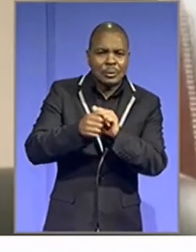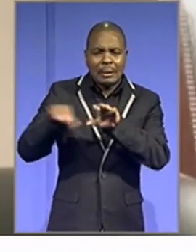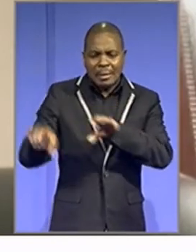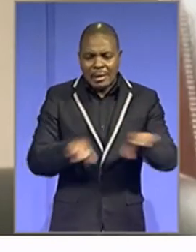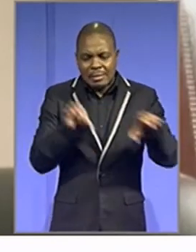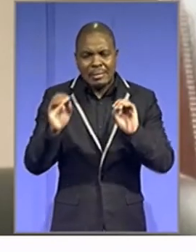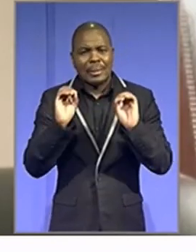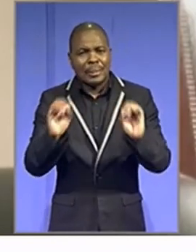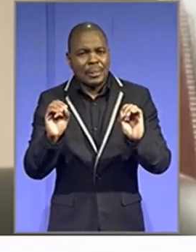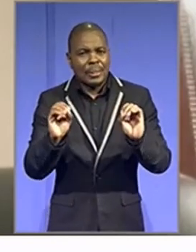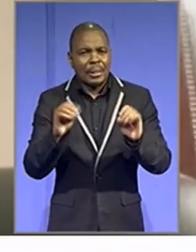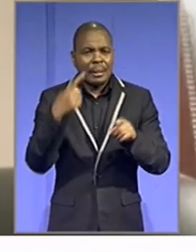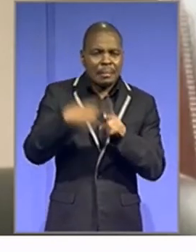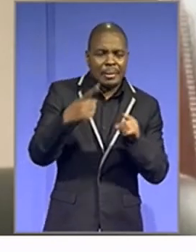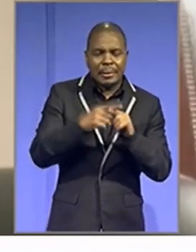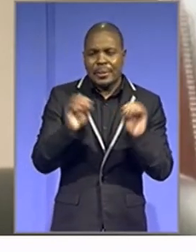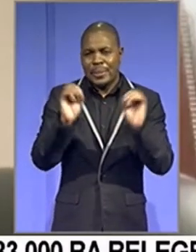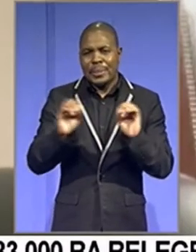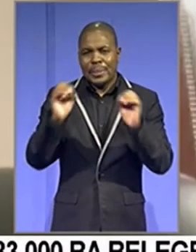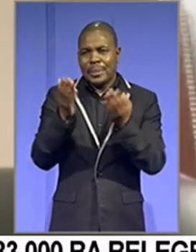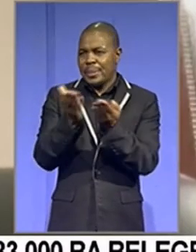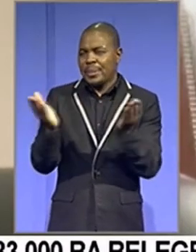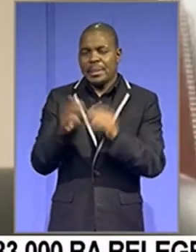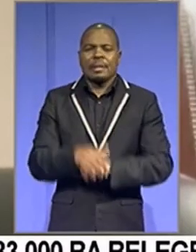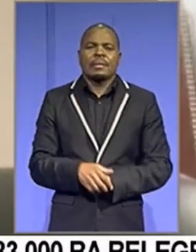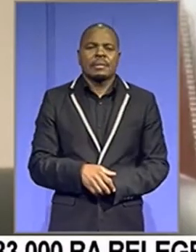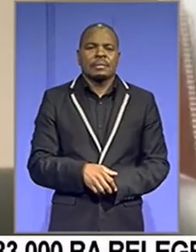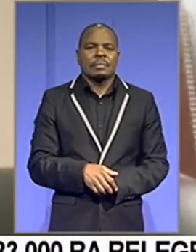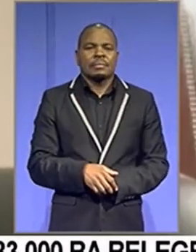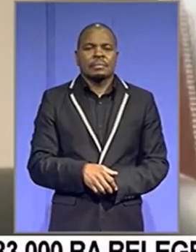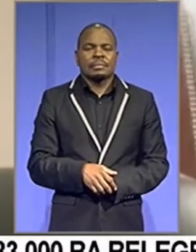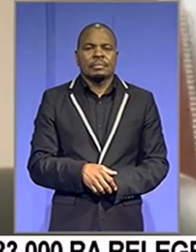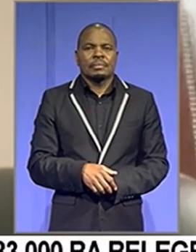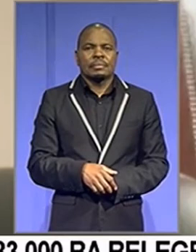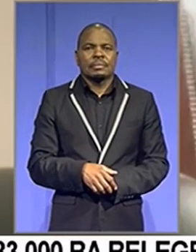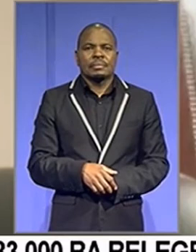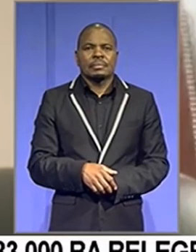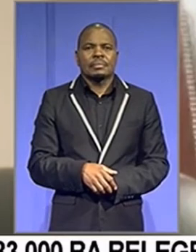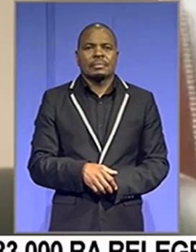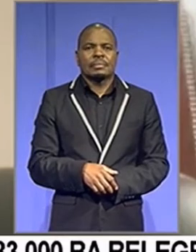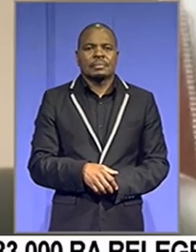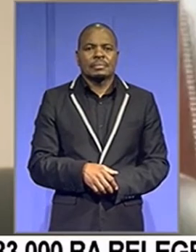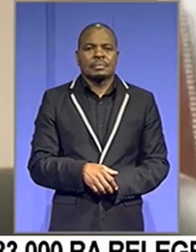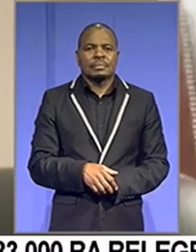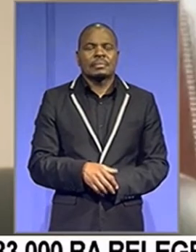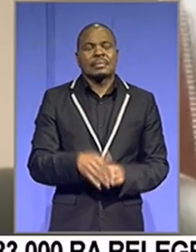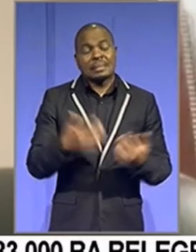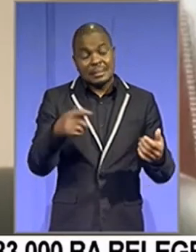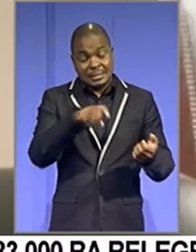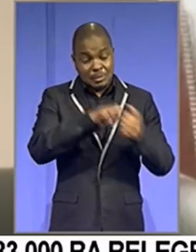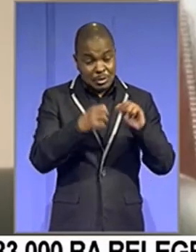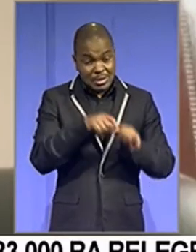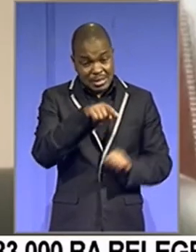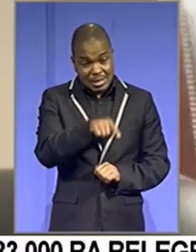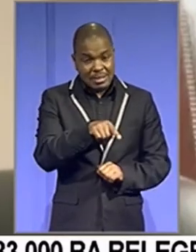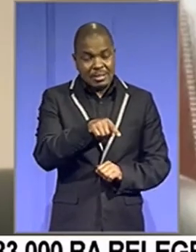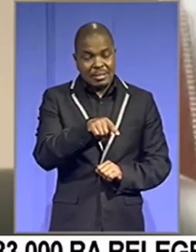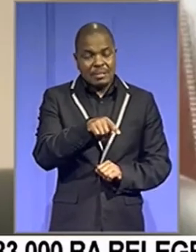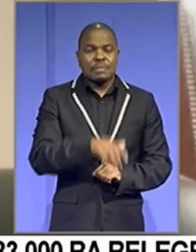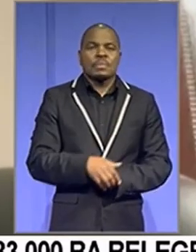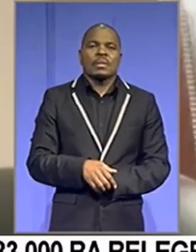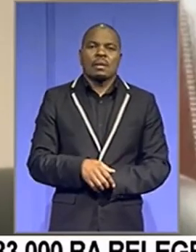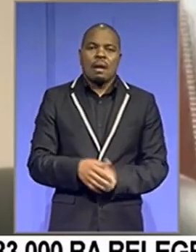kgonang go raloka meraloko e e tshwanetseng bana ba boreng so ba bareka mantši kokudu ke ta mogo